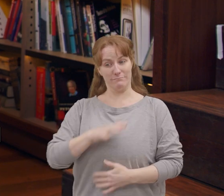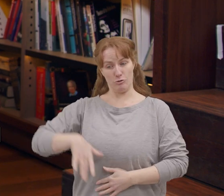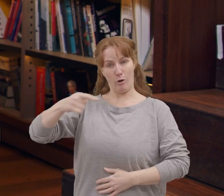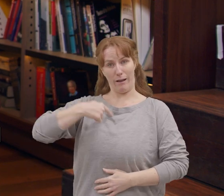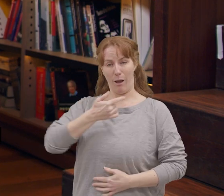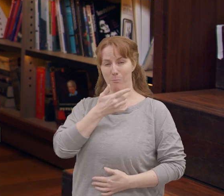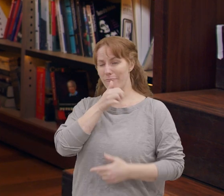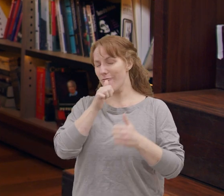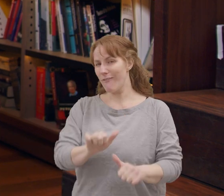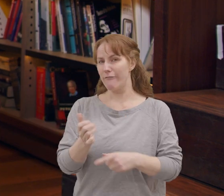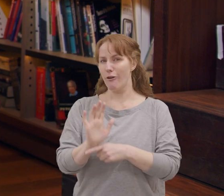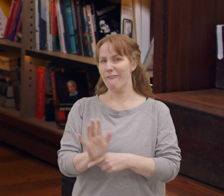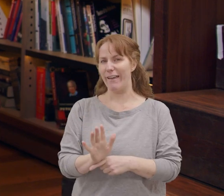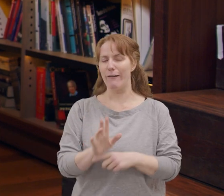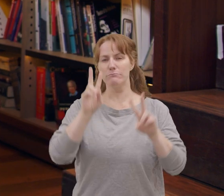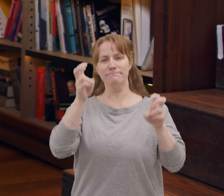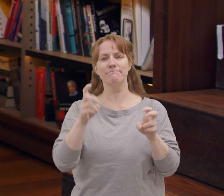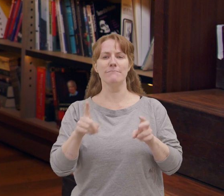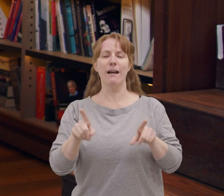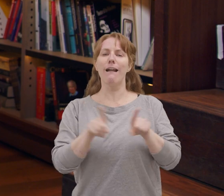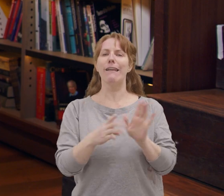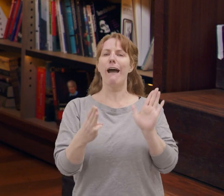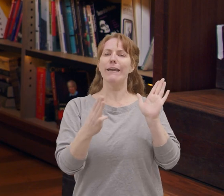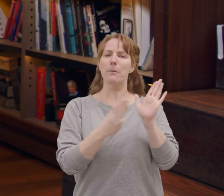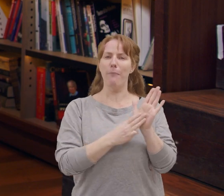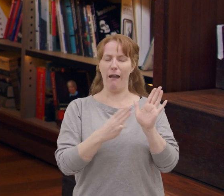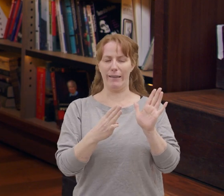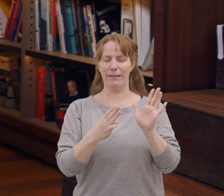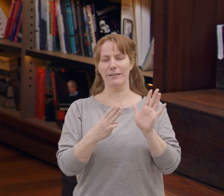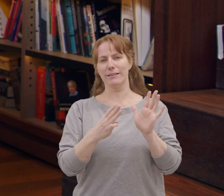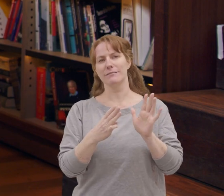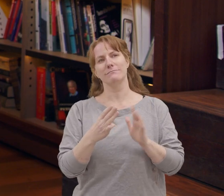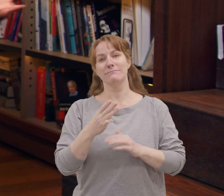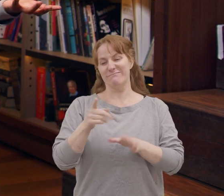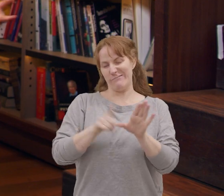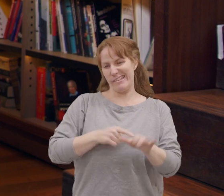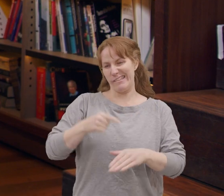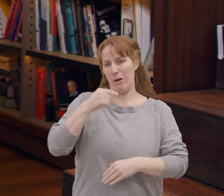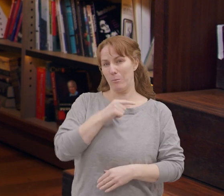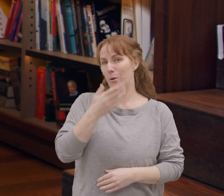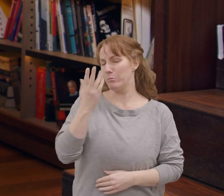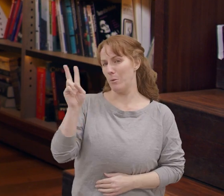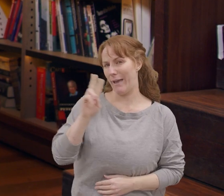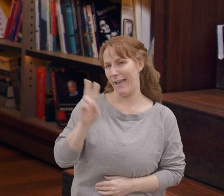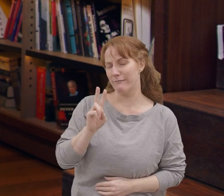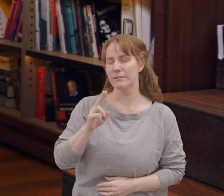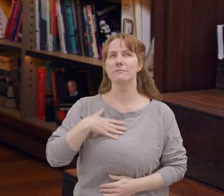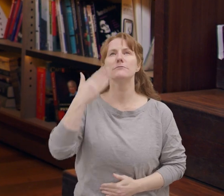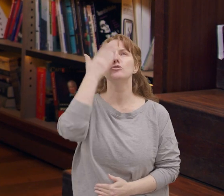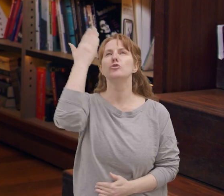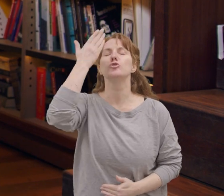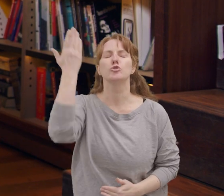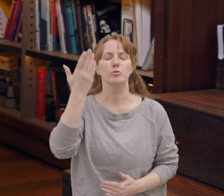about this 13-year-old kid who grew up in an orphanage, and he had dreams of becoming an NBA superstar. And one day he stumbled across Michael Jordan's